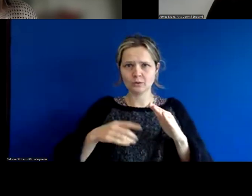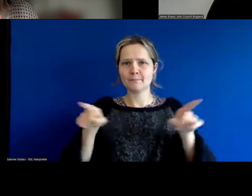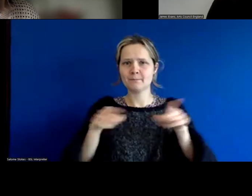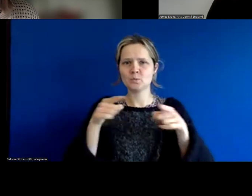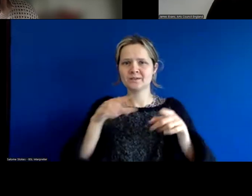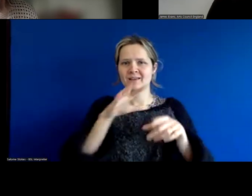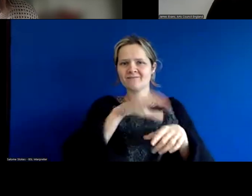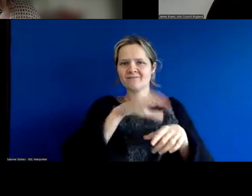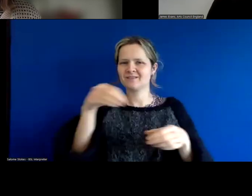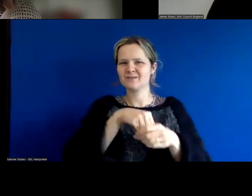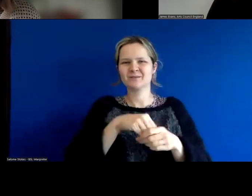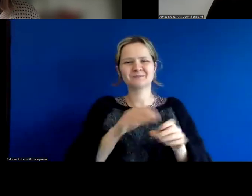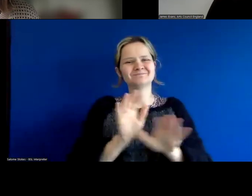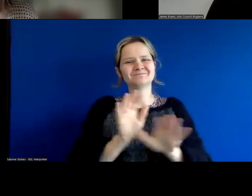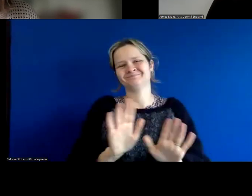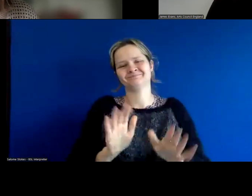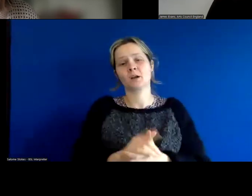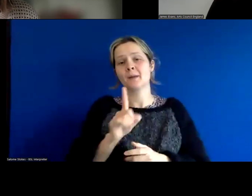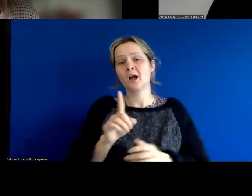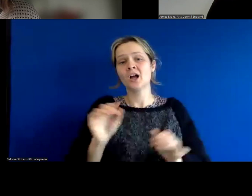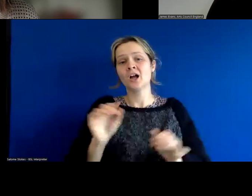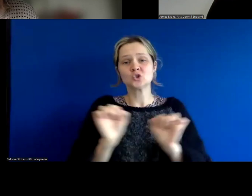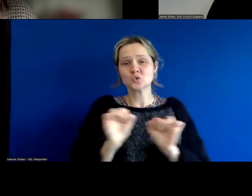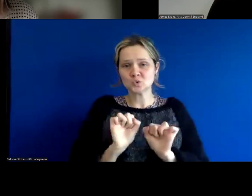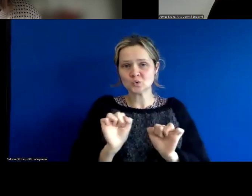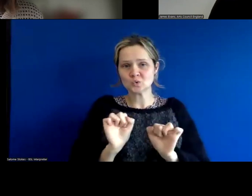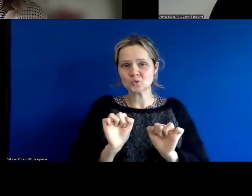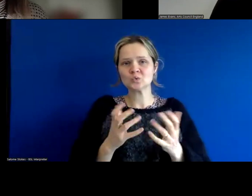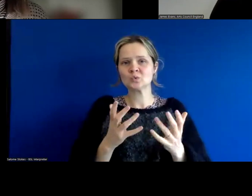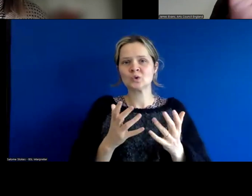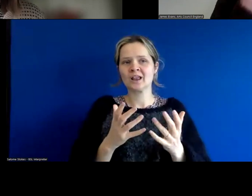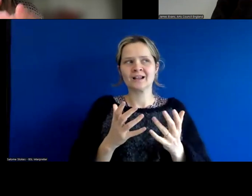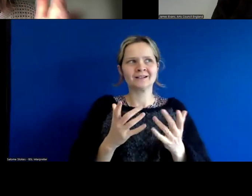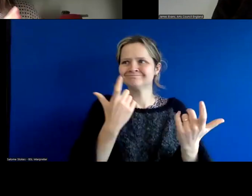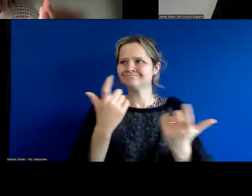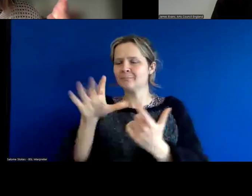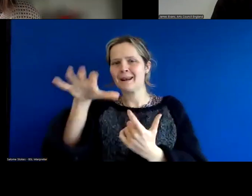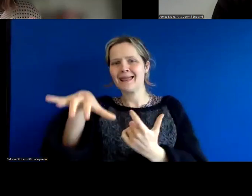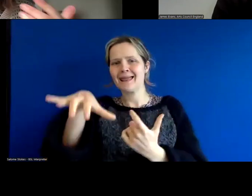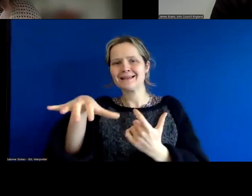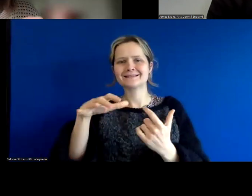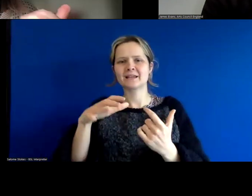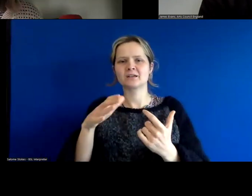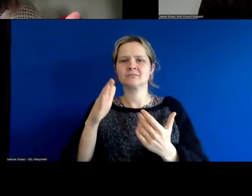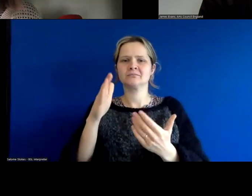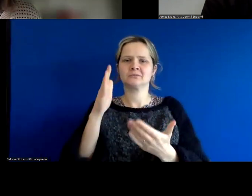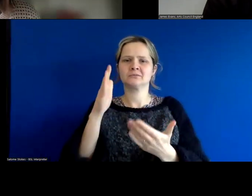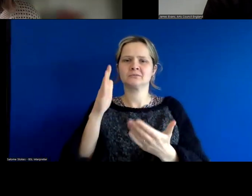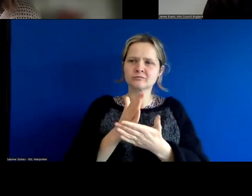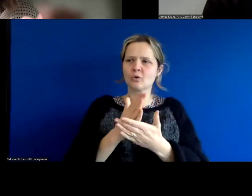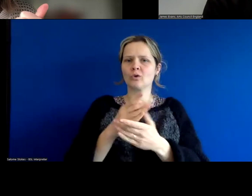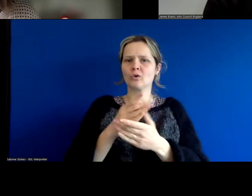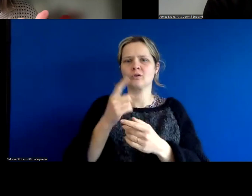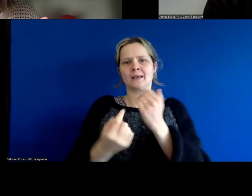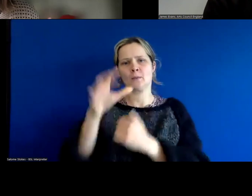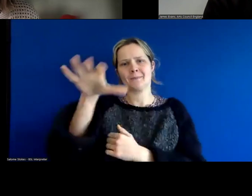across England, but we haven't yet been able to locate a reliable single source of all the music venues. So that's the challenge, is we'll be continually